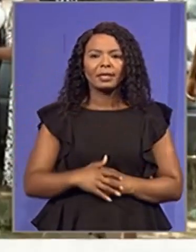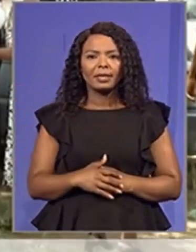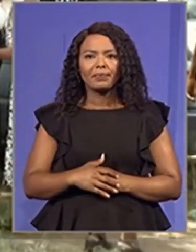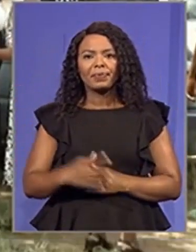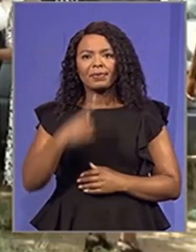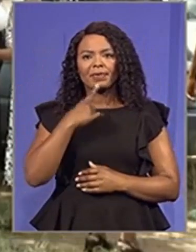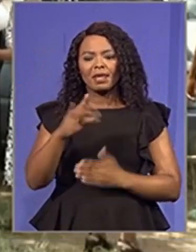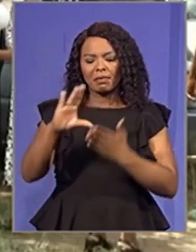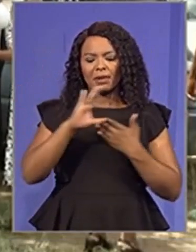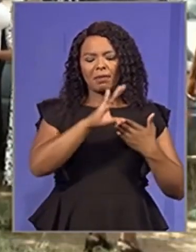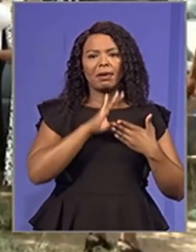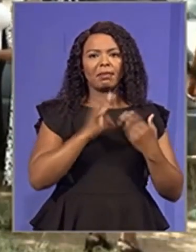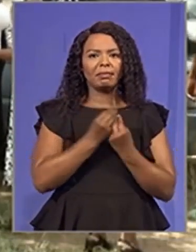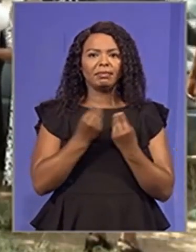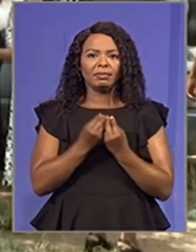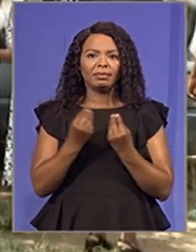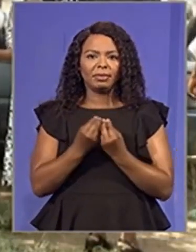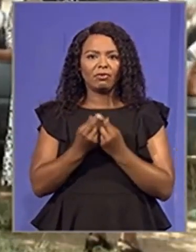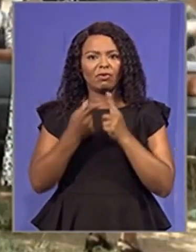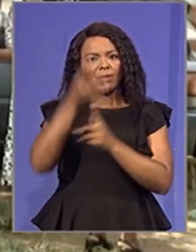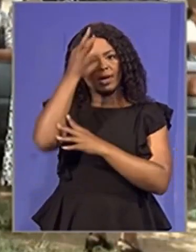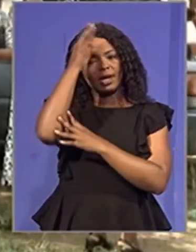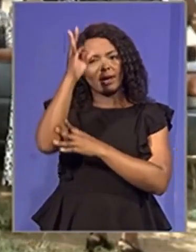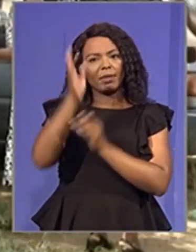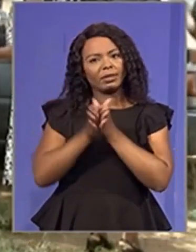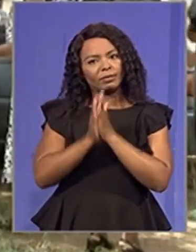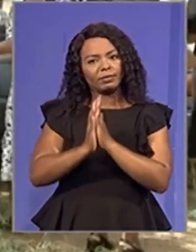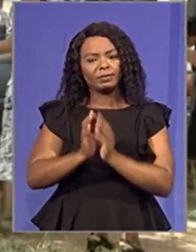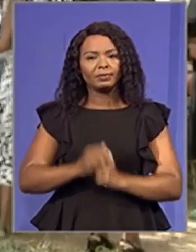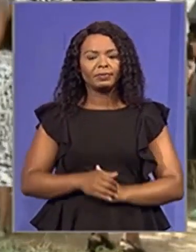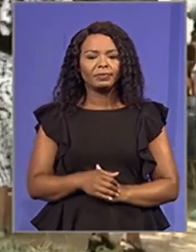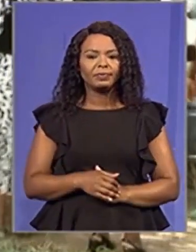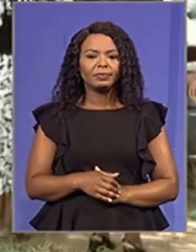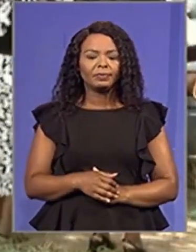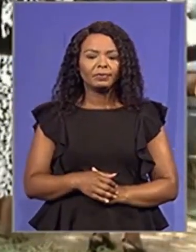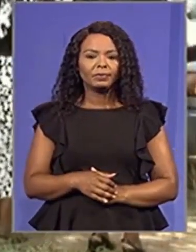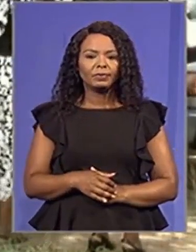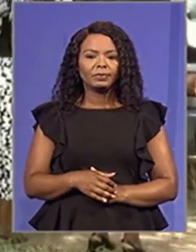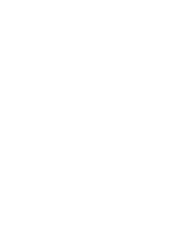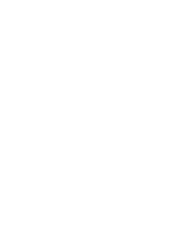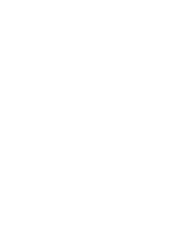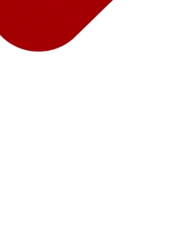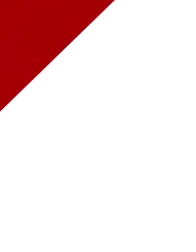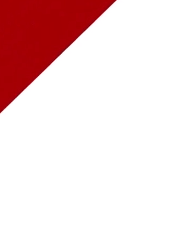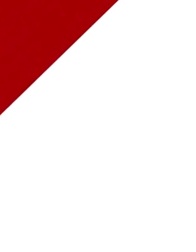dirafi ka semolao. Nna ke Koketšo Motau wa ditaba tša SABC Ga-Maroga.